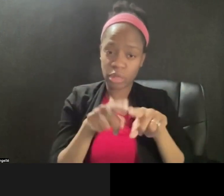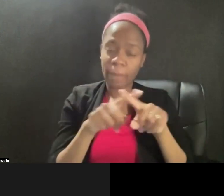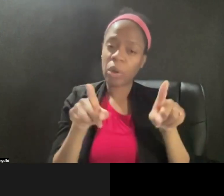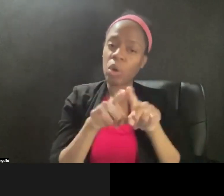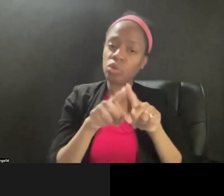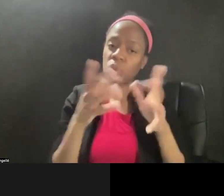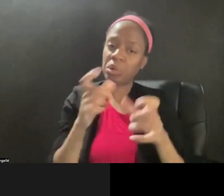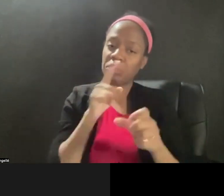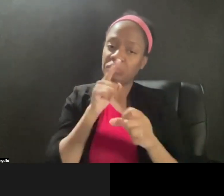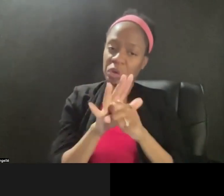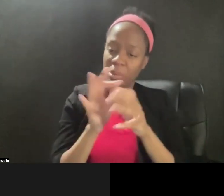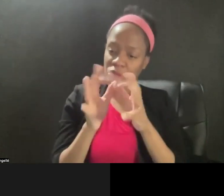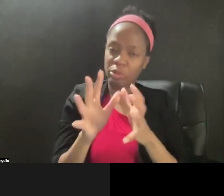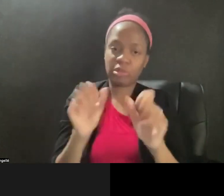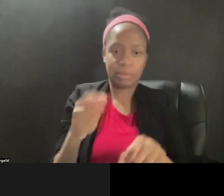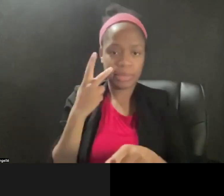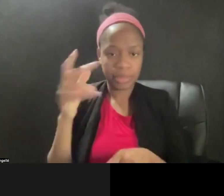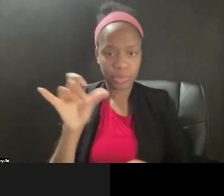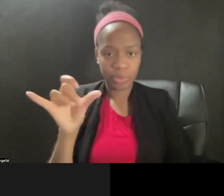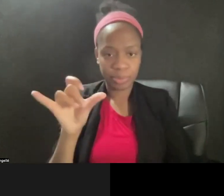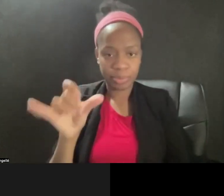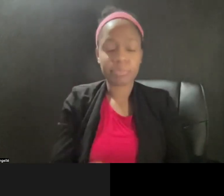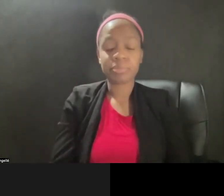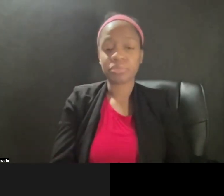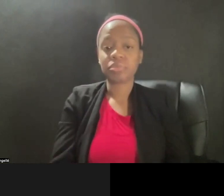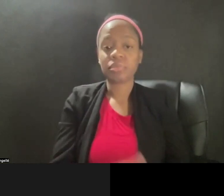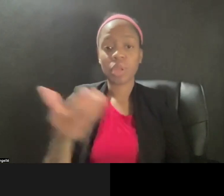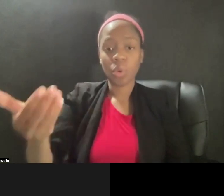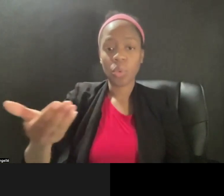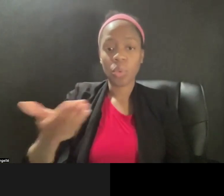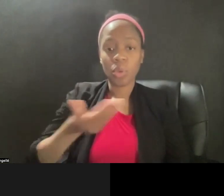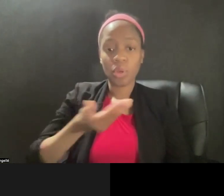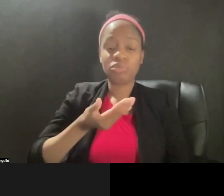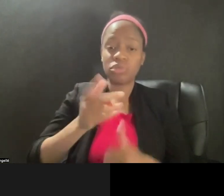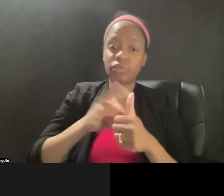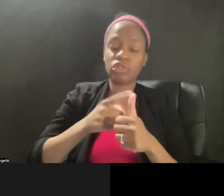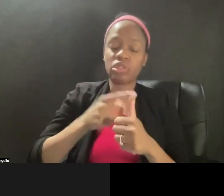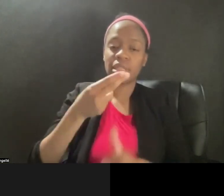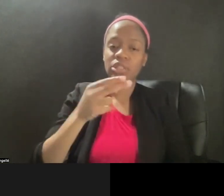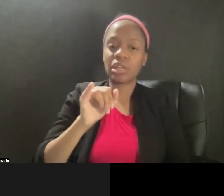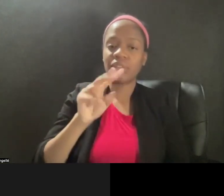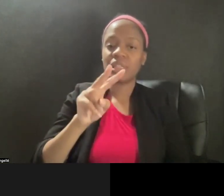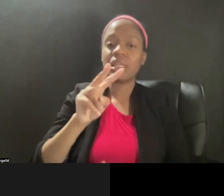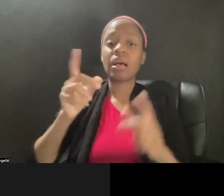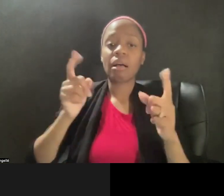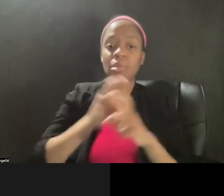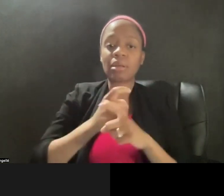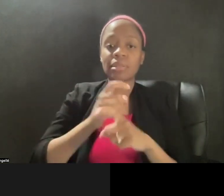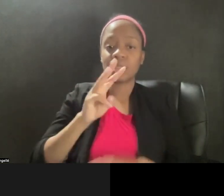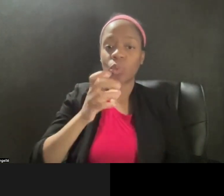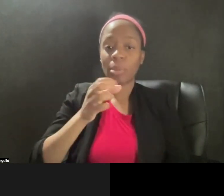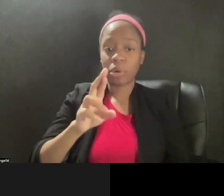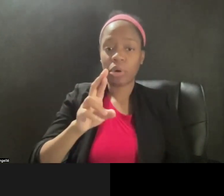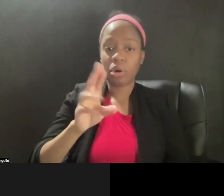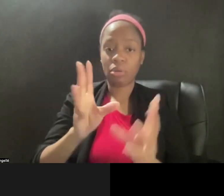in. So welcome to the first HIV Complexities webinar. I'm going